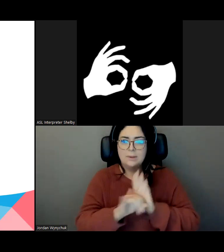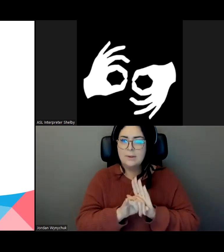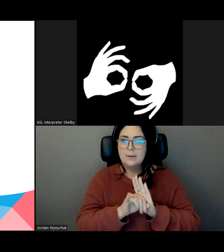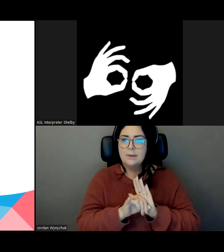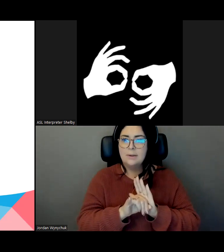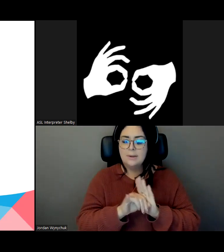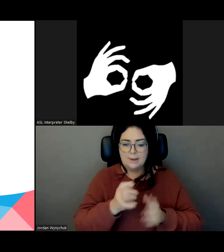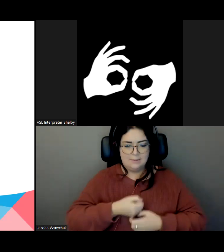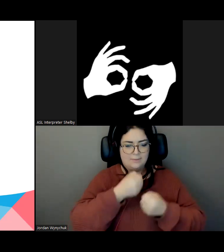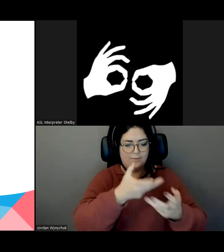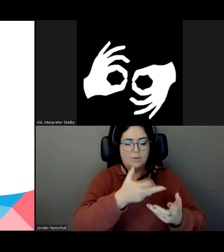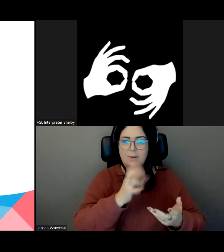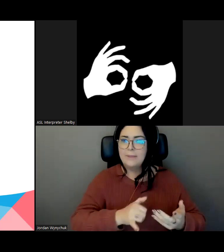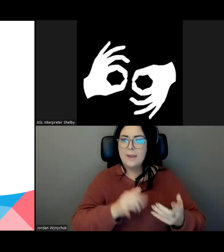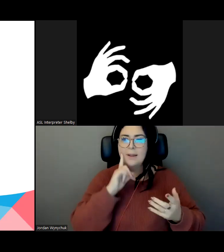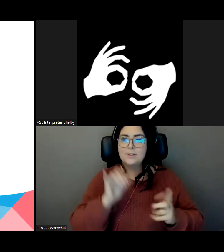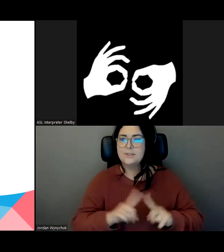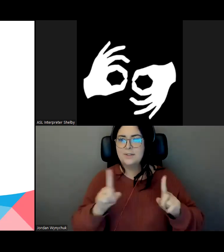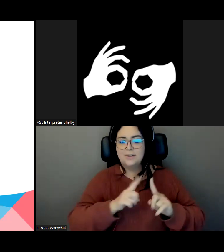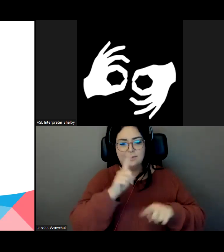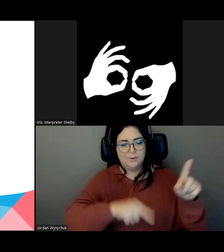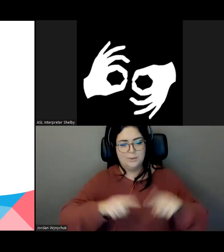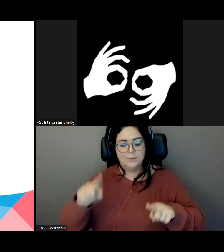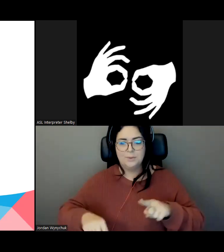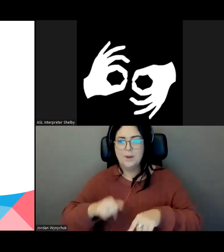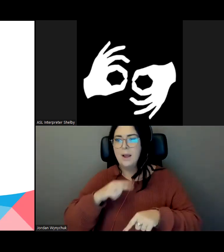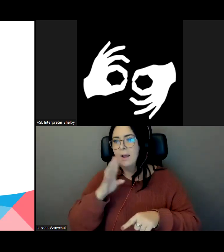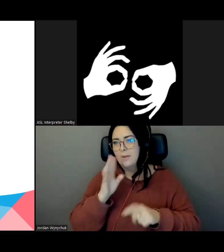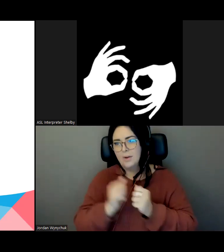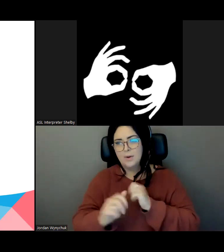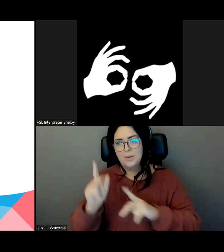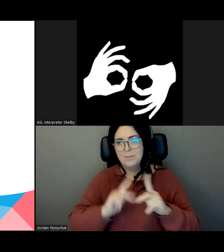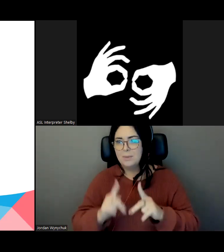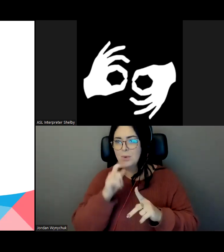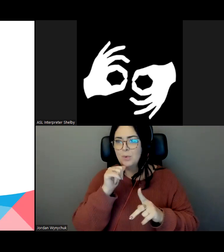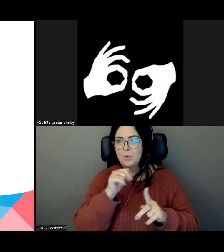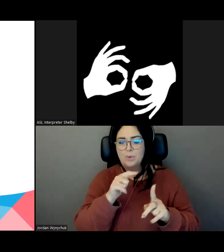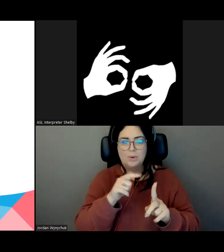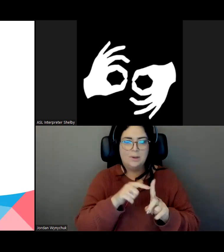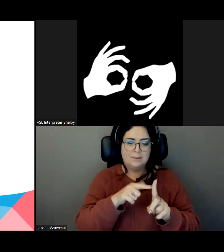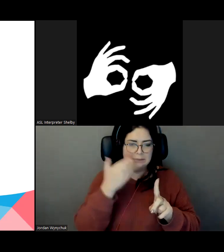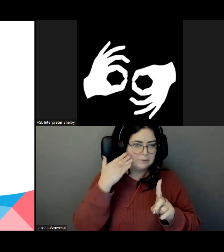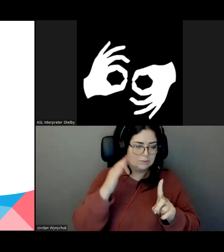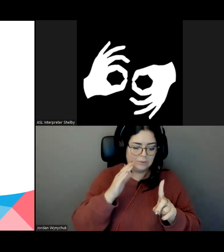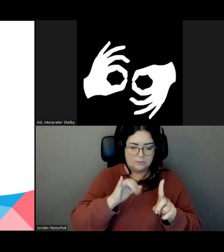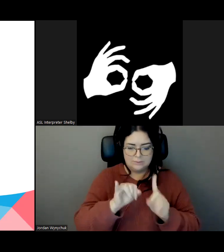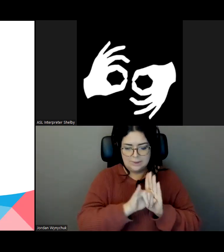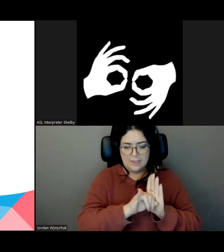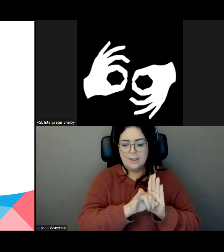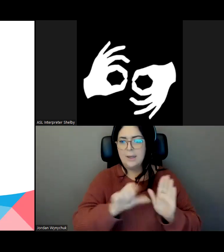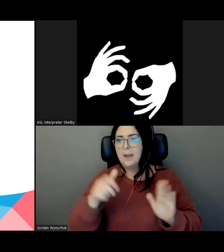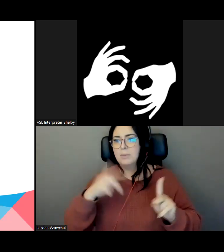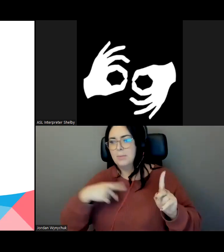And in talking with folks who have been outed, it can be detrimental to like their mental health, their physical health,